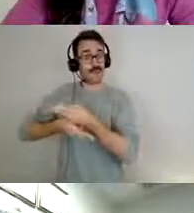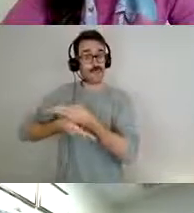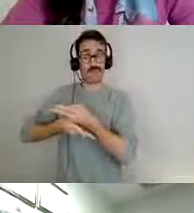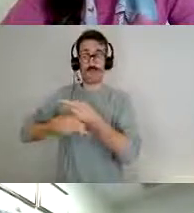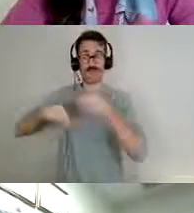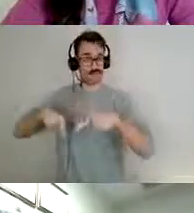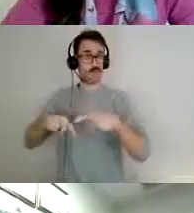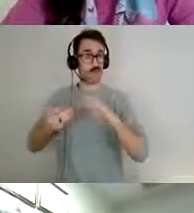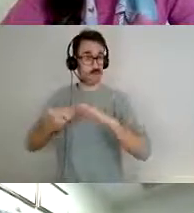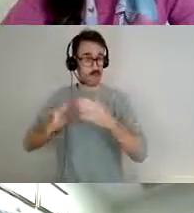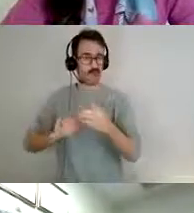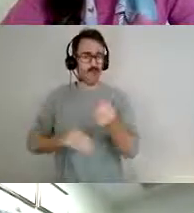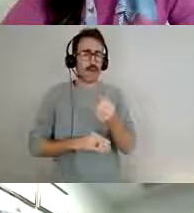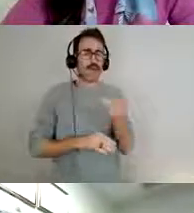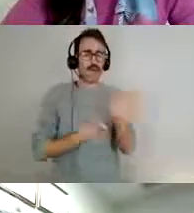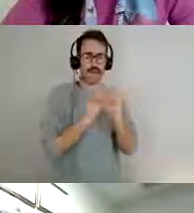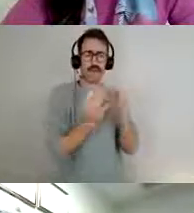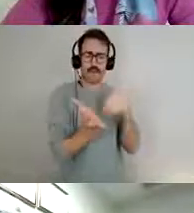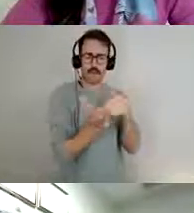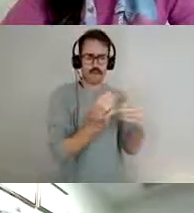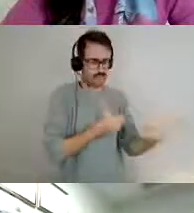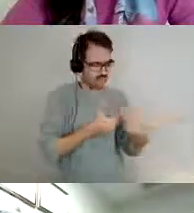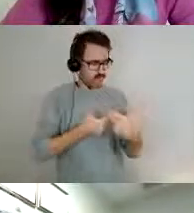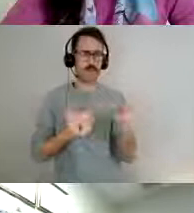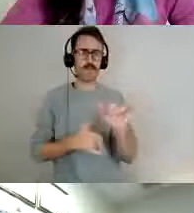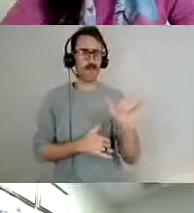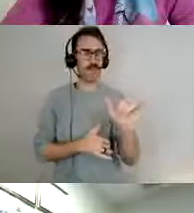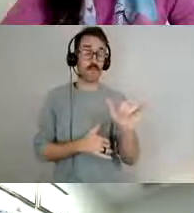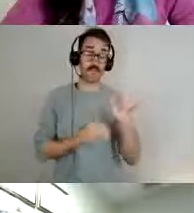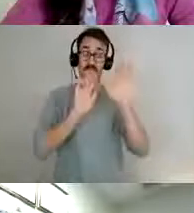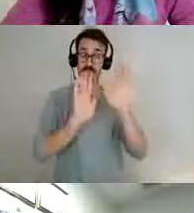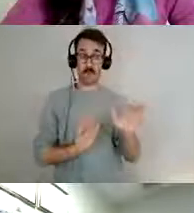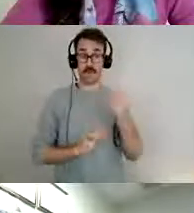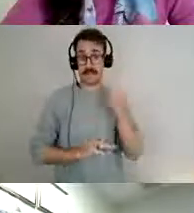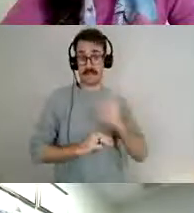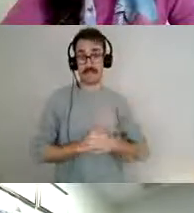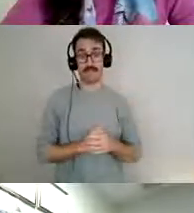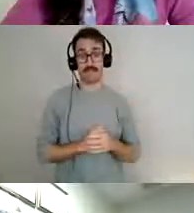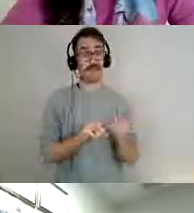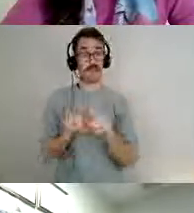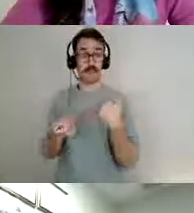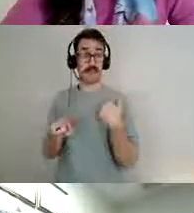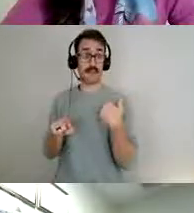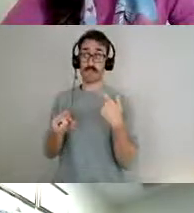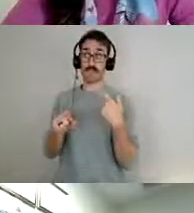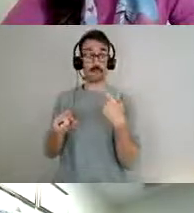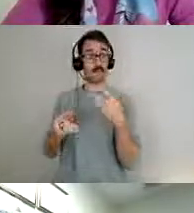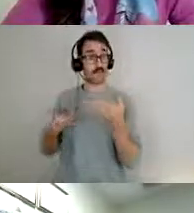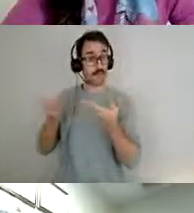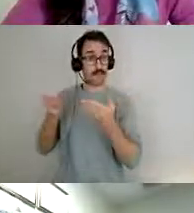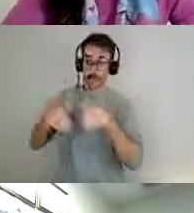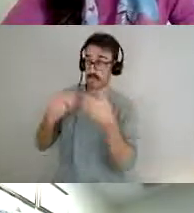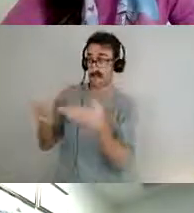got a few family physicians here, which is great. And then we have service providers who are working